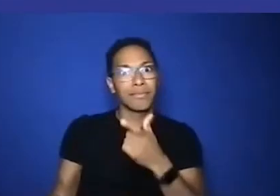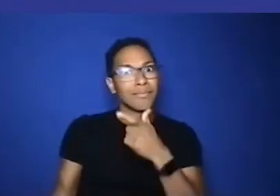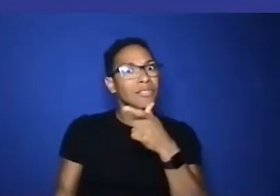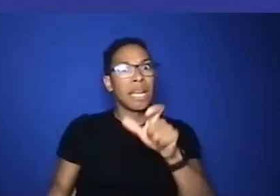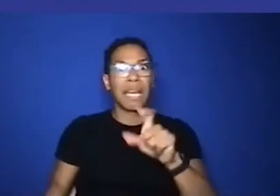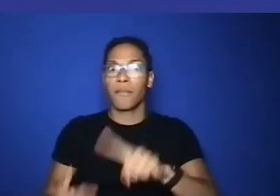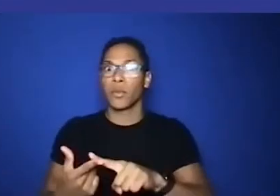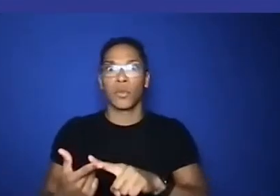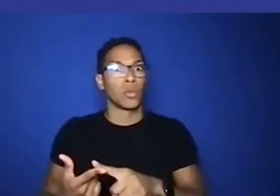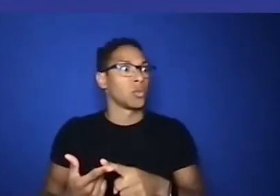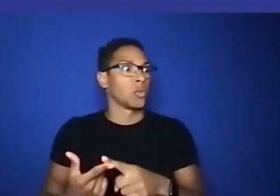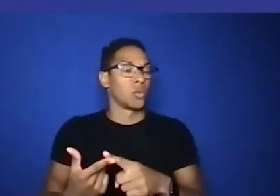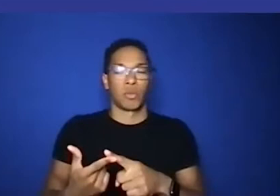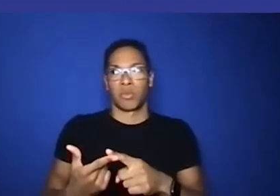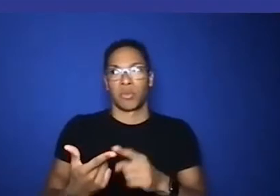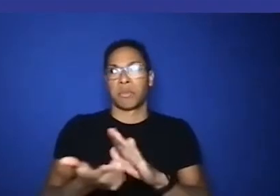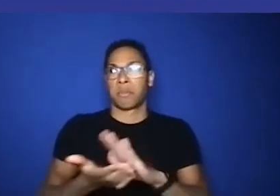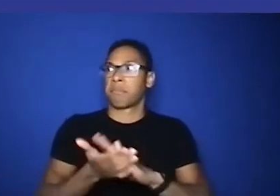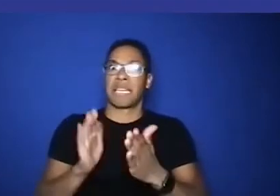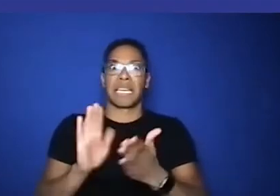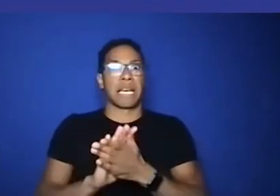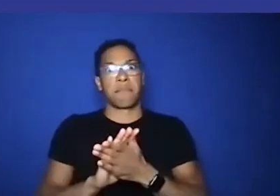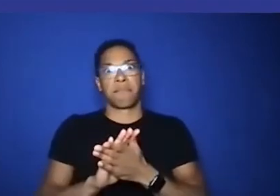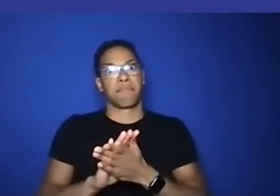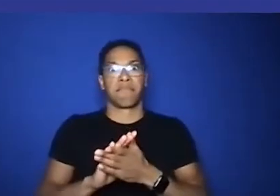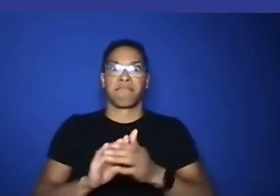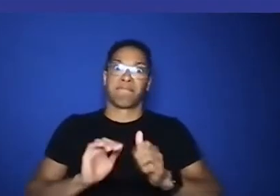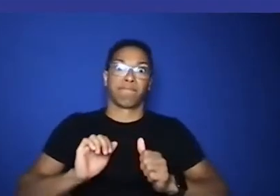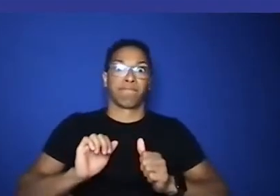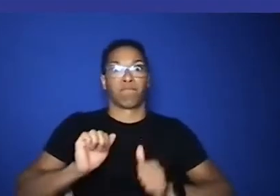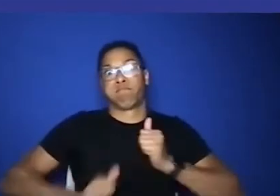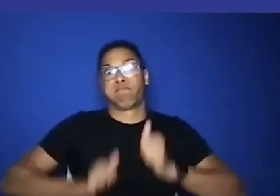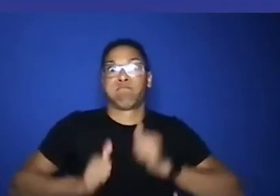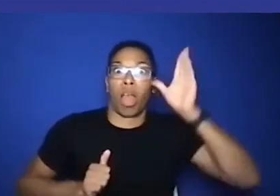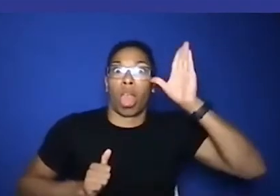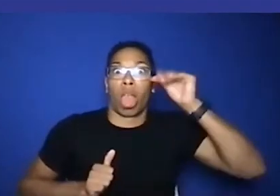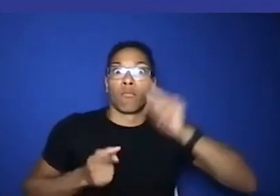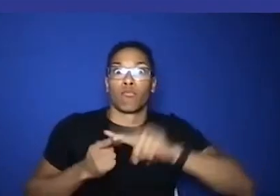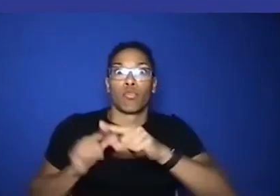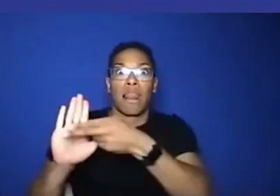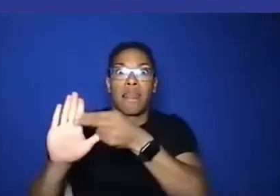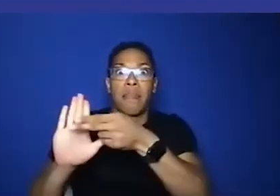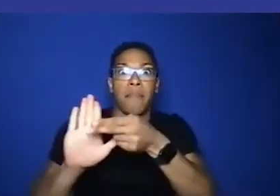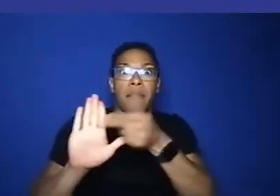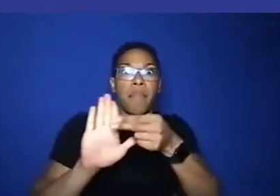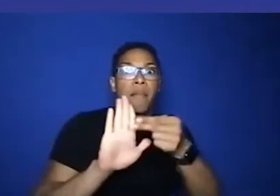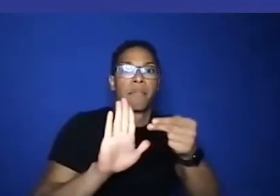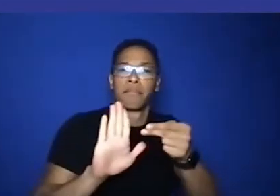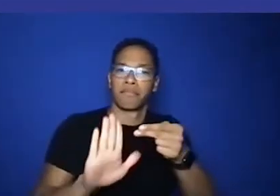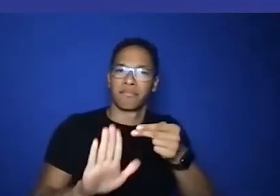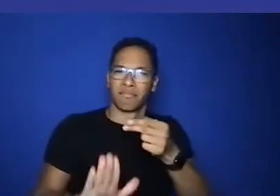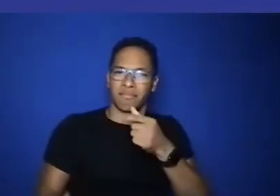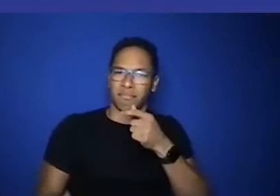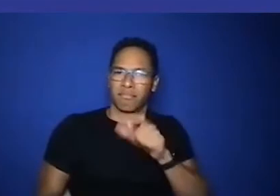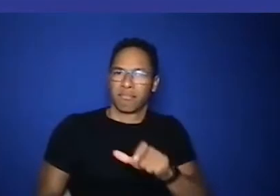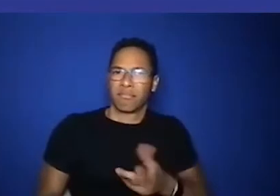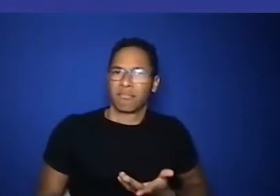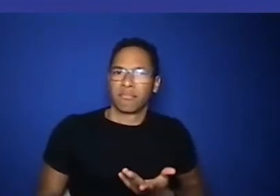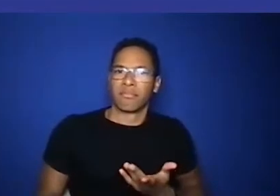Linnaean drive to classify everything, because what we should be doing is returning everything to